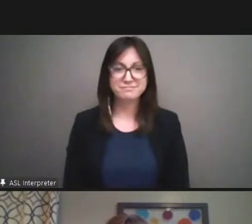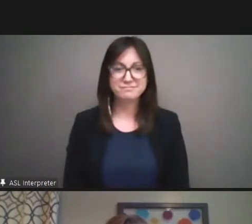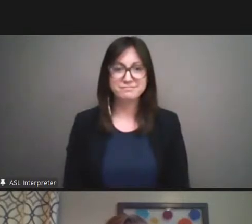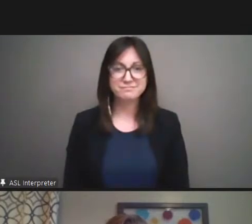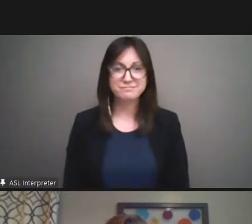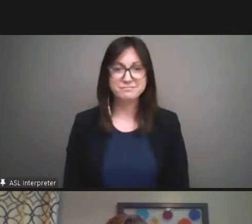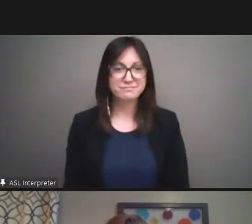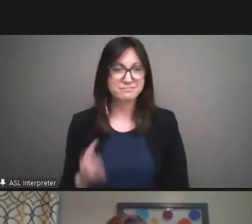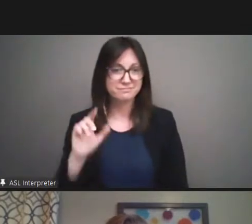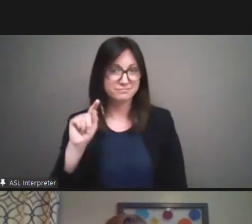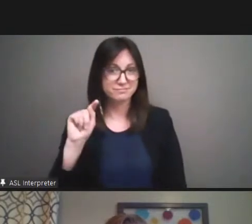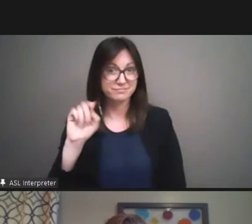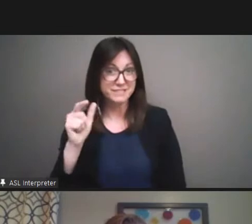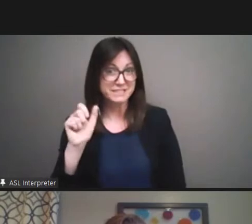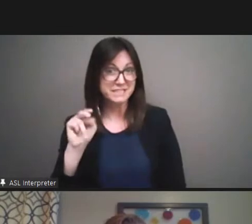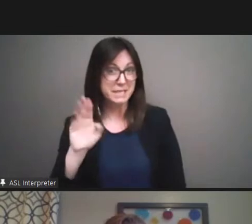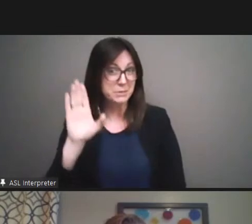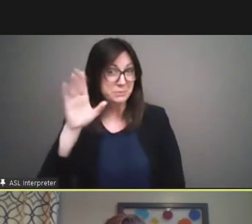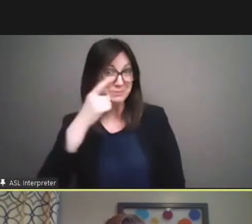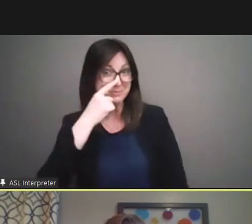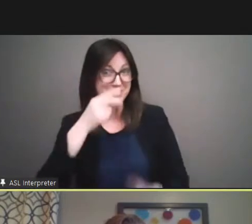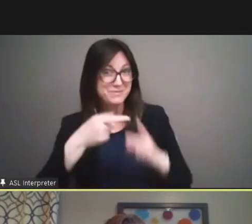I can start us off, I guess.